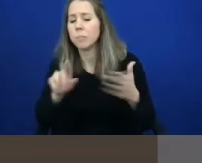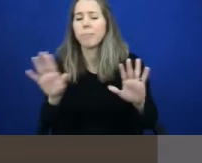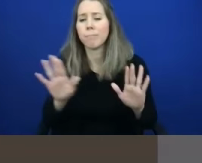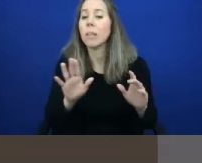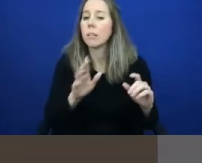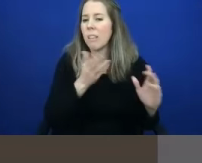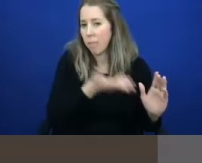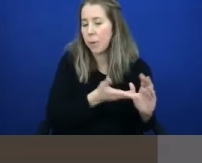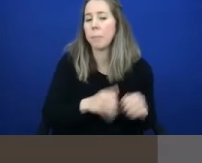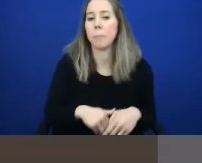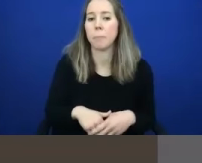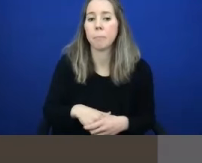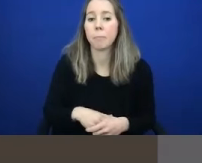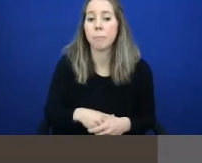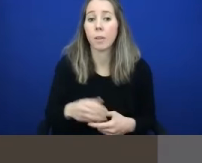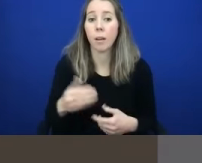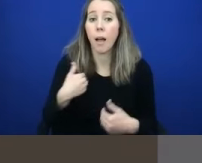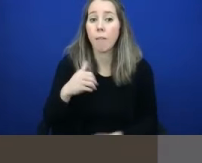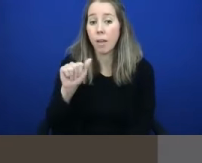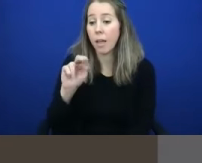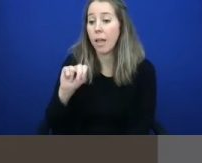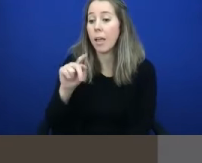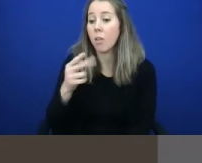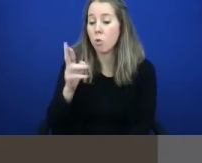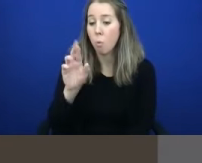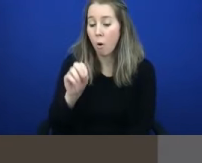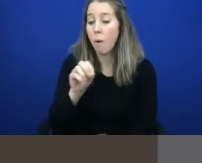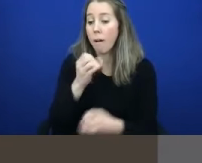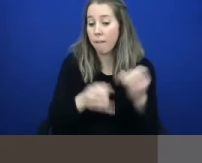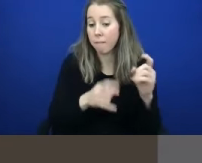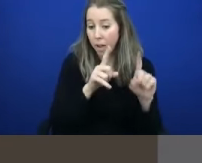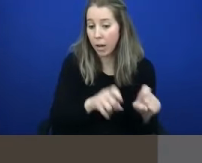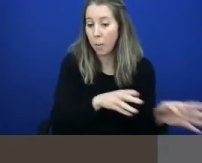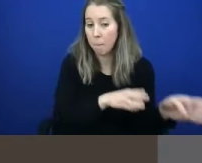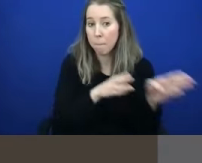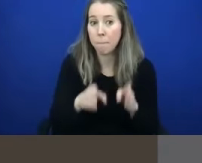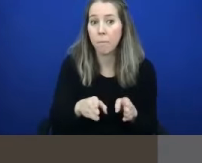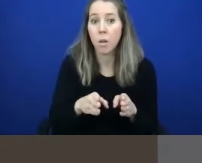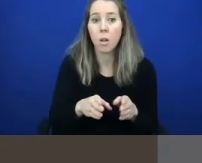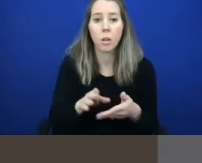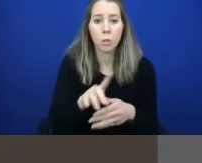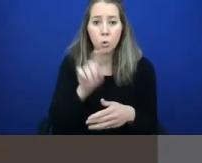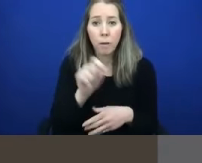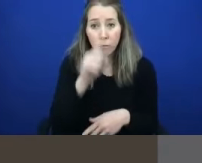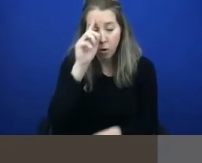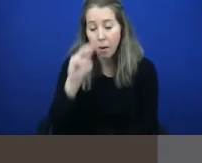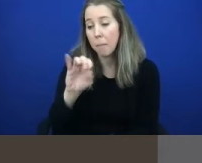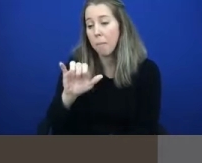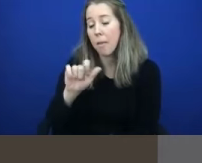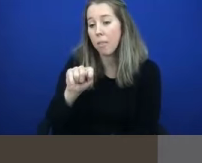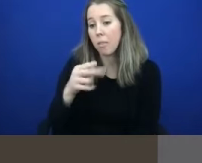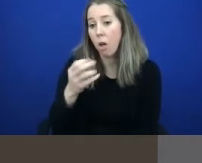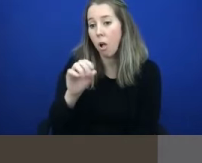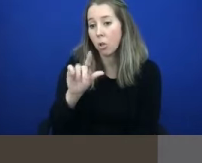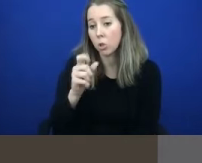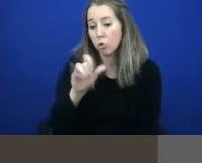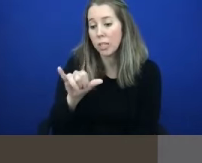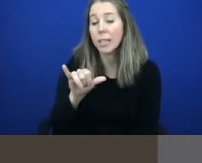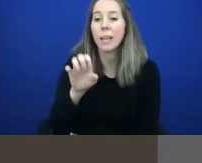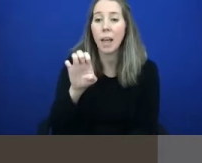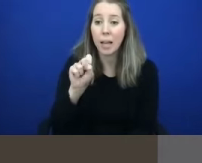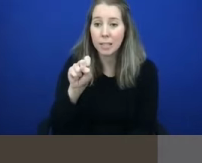got an anthropology final. We've got a prompt for a mythology essay. We've got